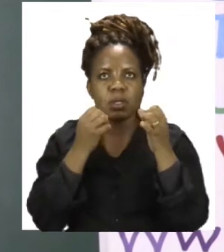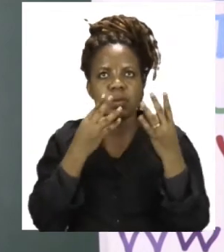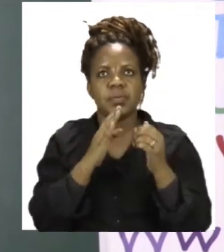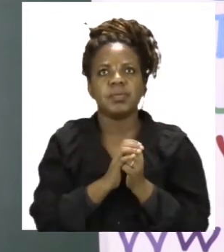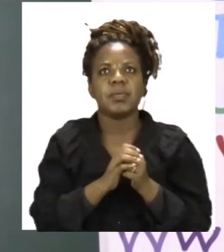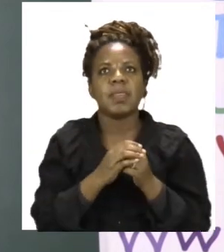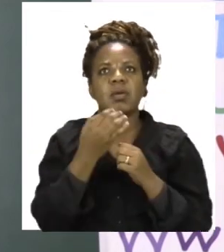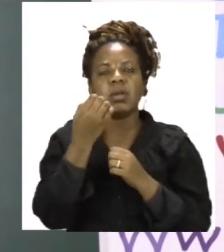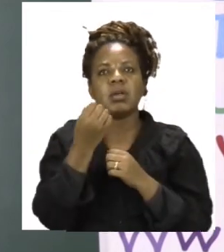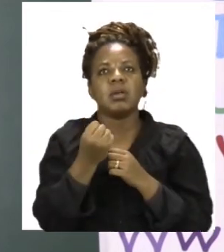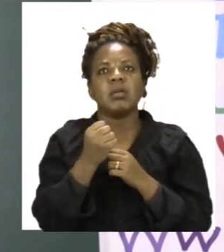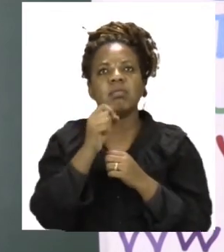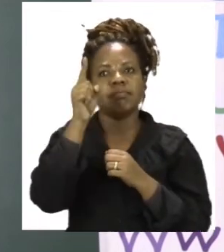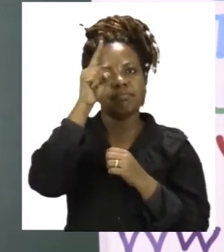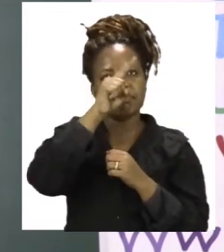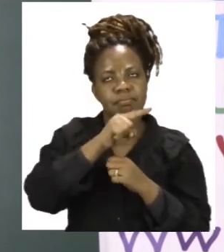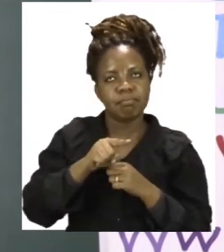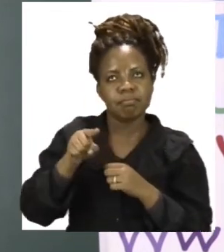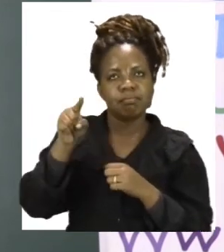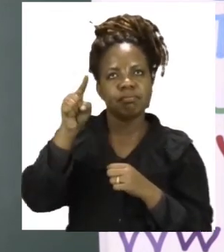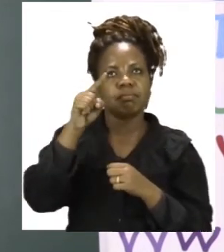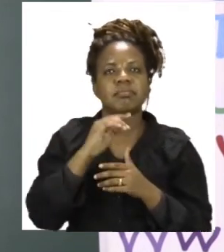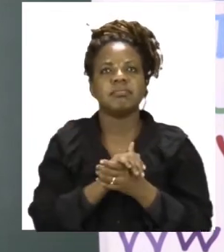pentagon, a circle,